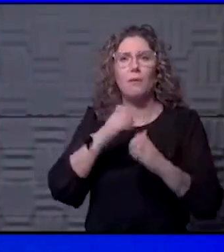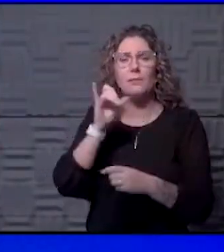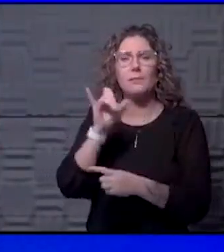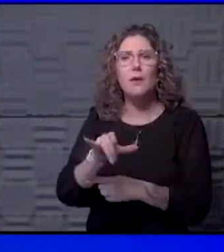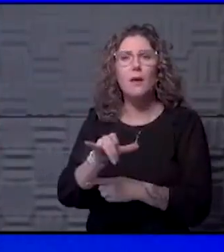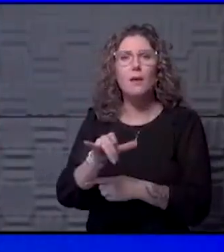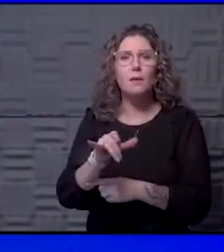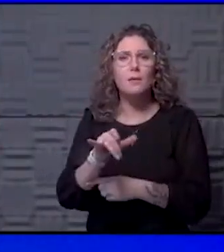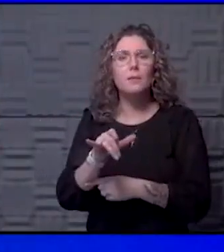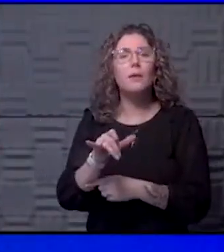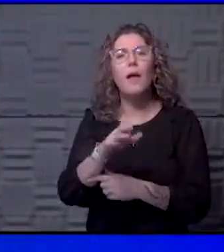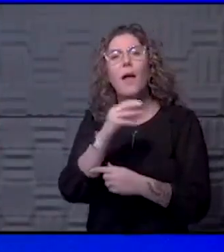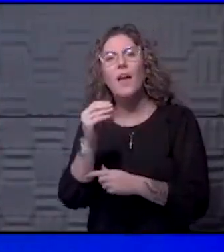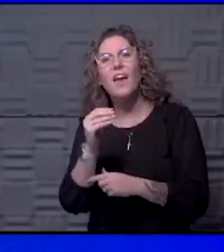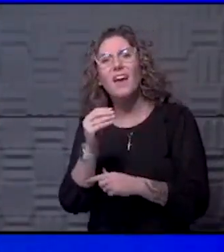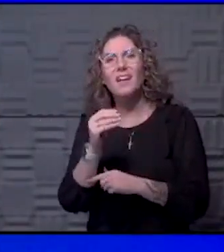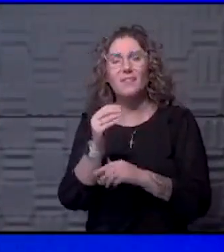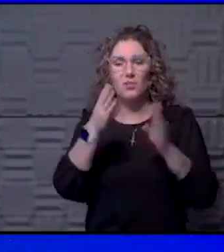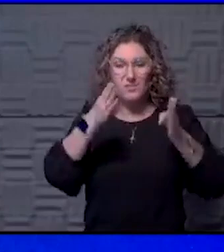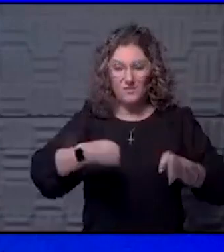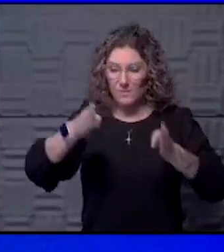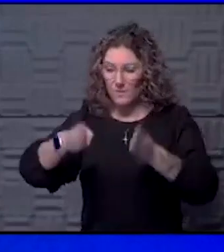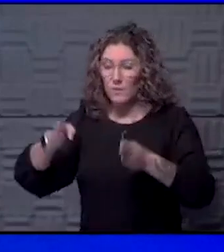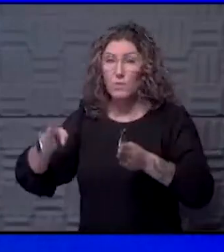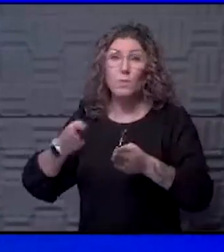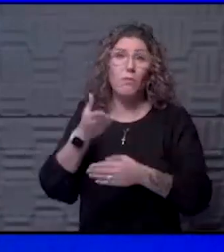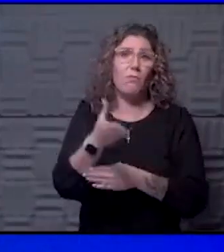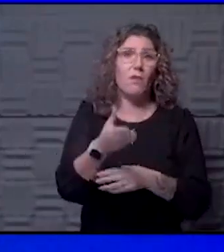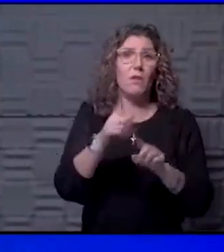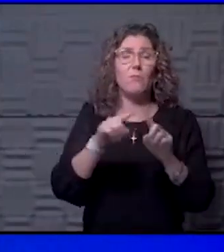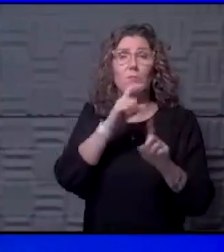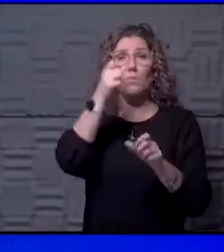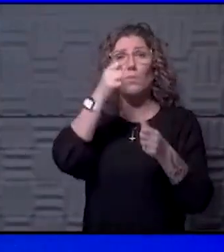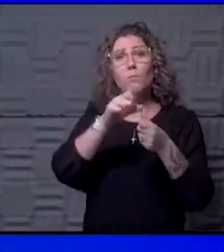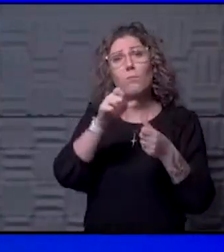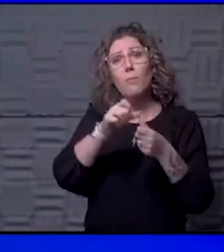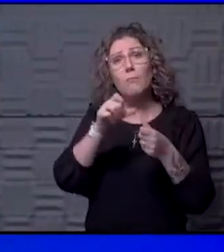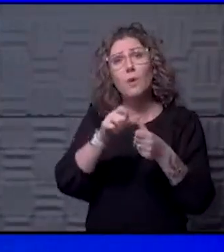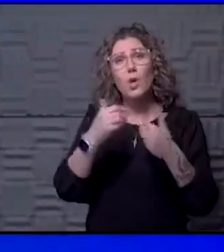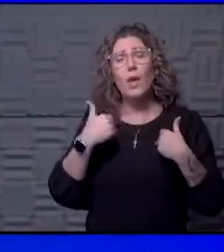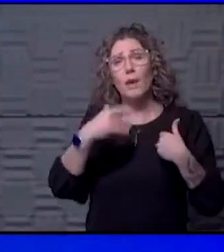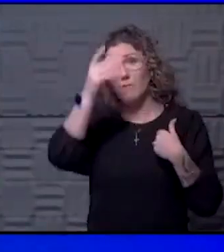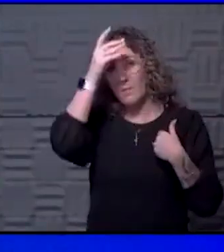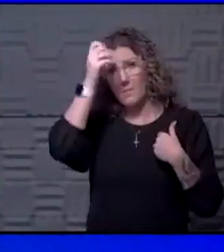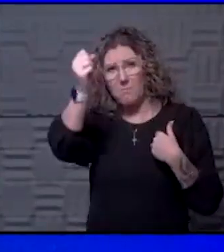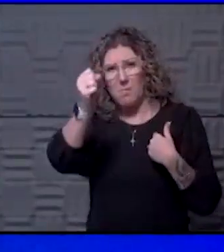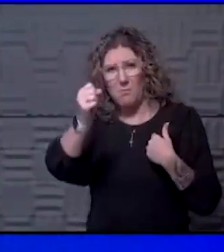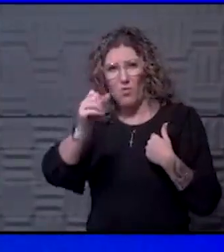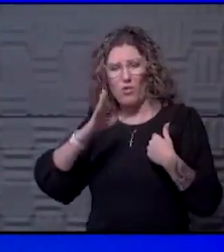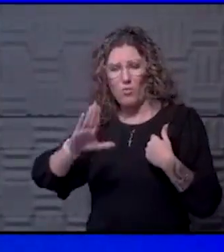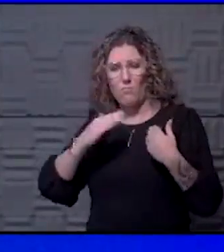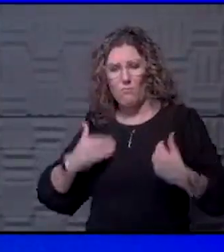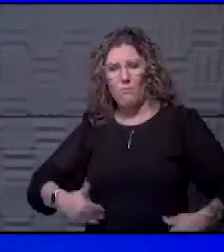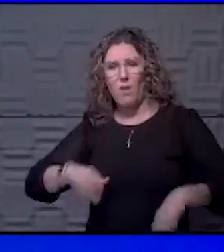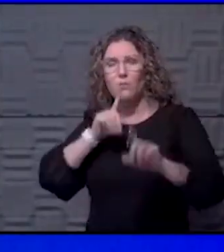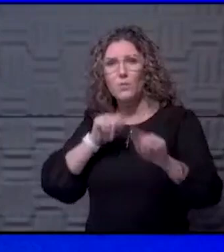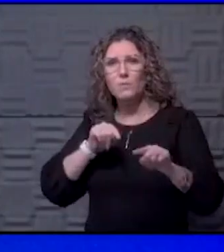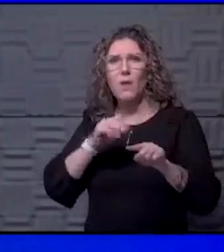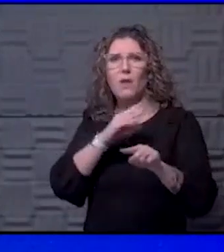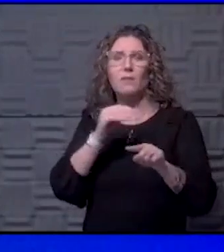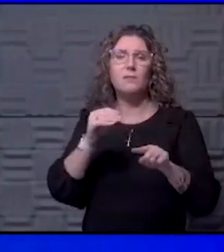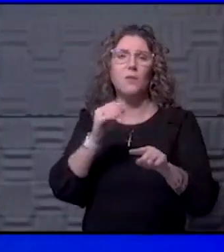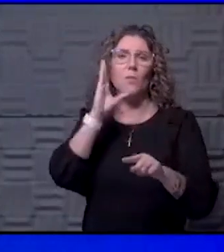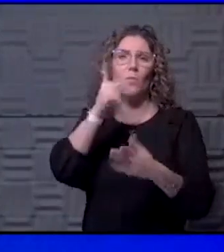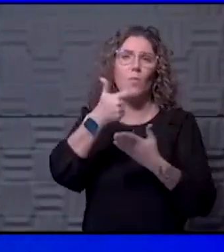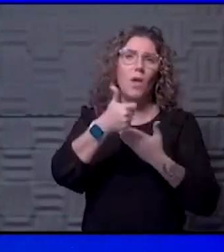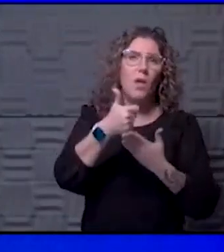people, there is that individuality there. But remember that you do have that memory immune response that will help